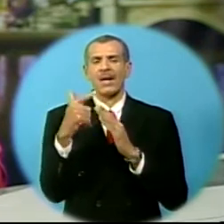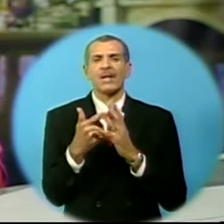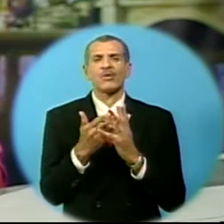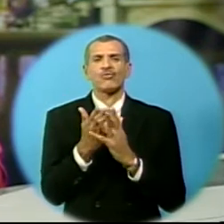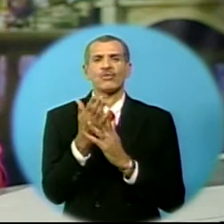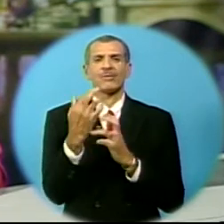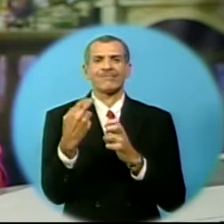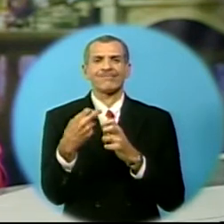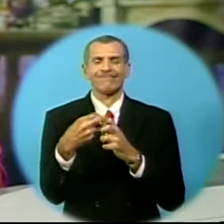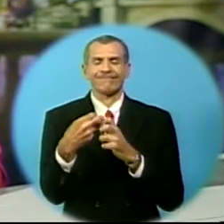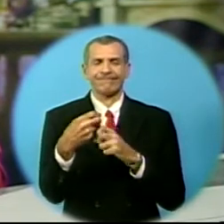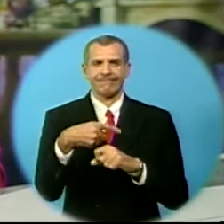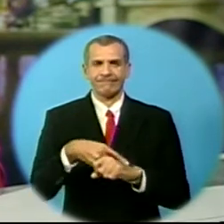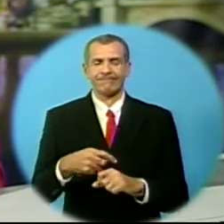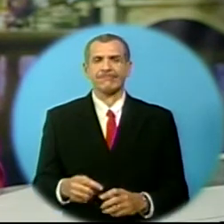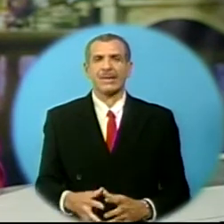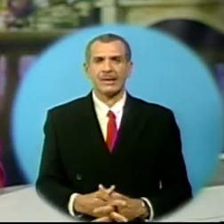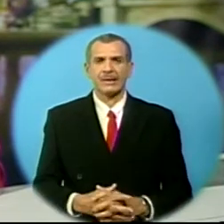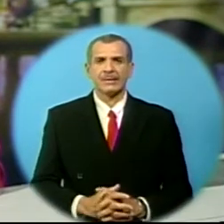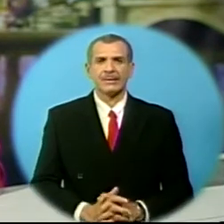an economic crisis.